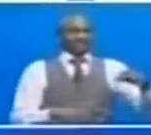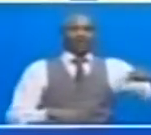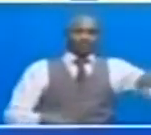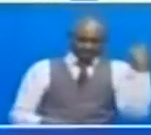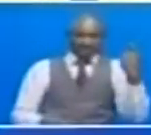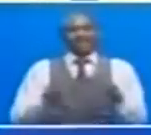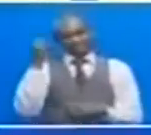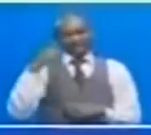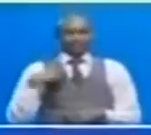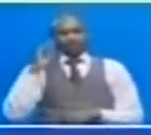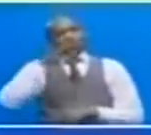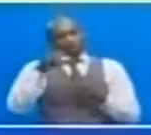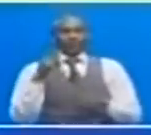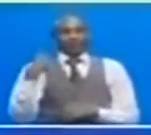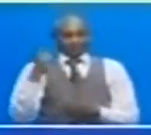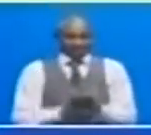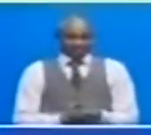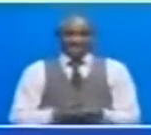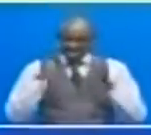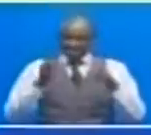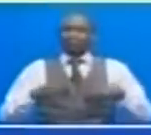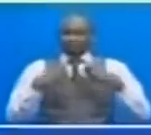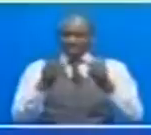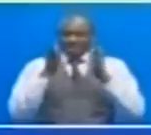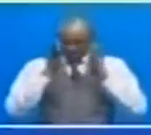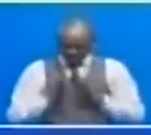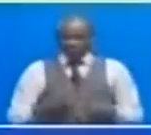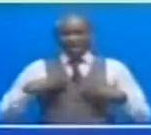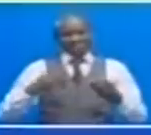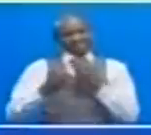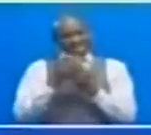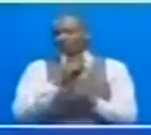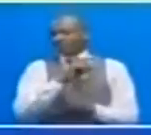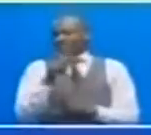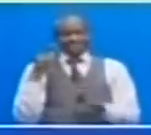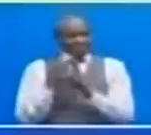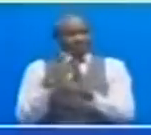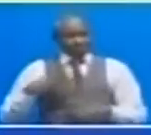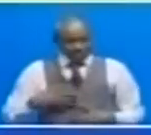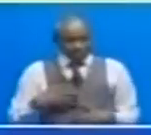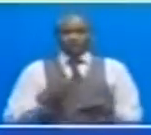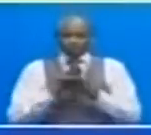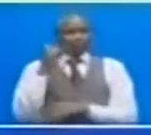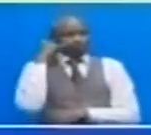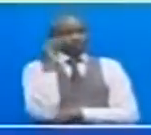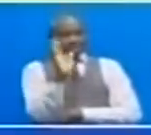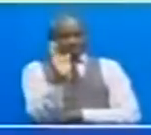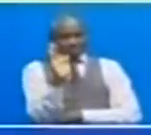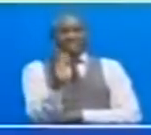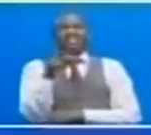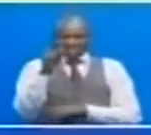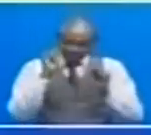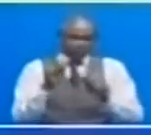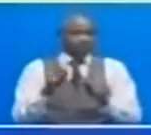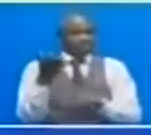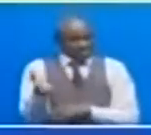situation for Kenyans. If we could provide personal health care for everyone via their mobile phone, there is a